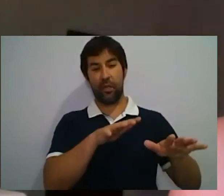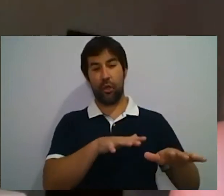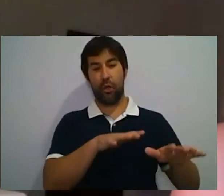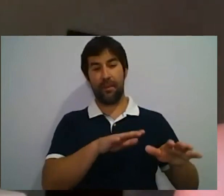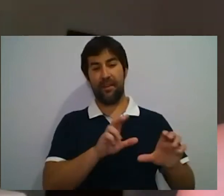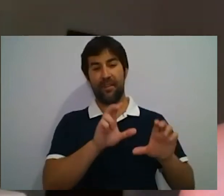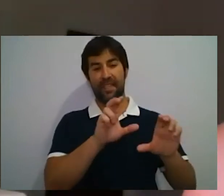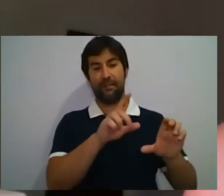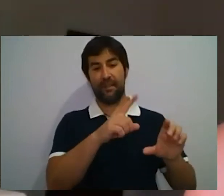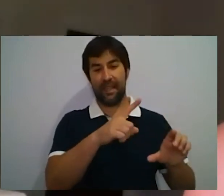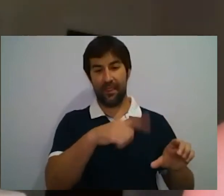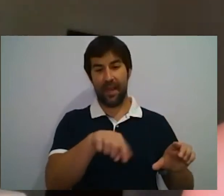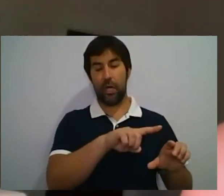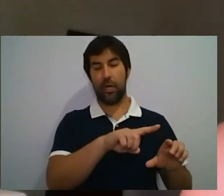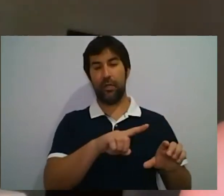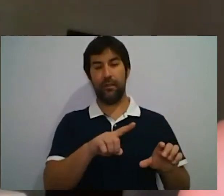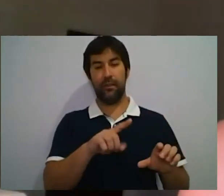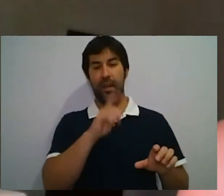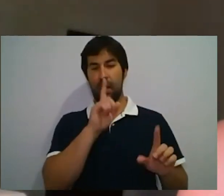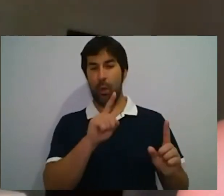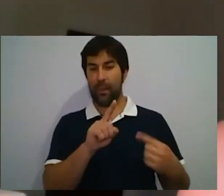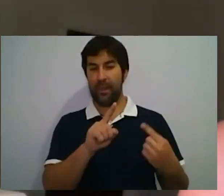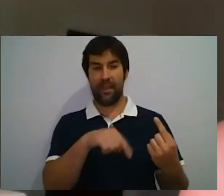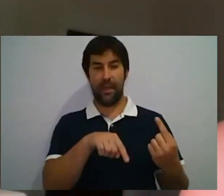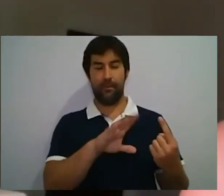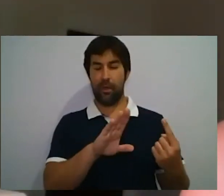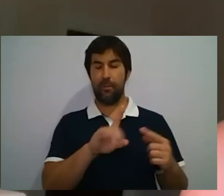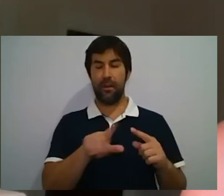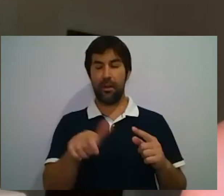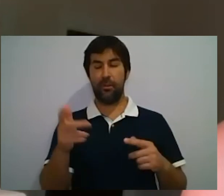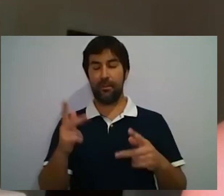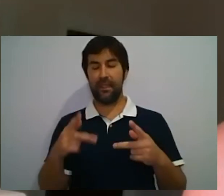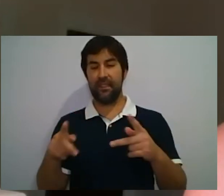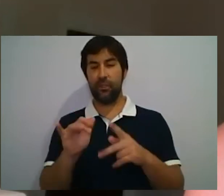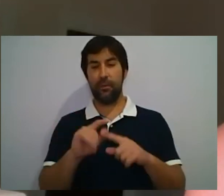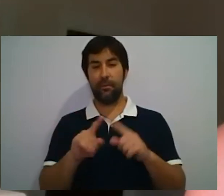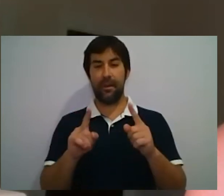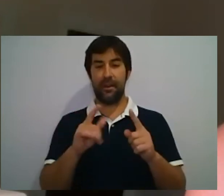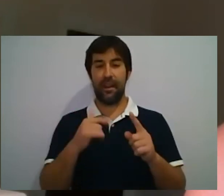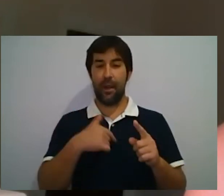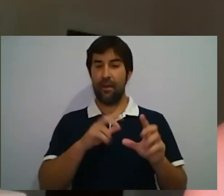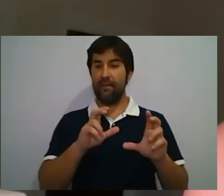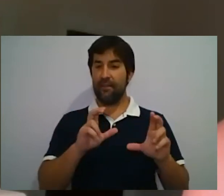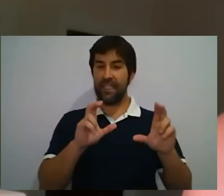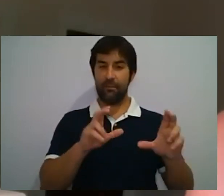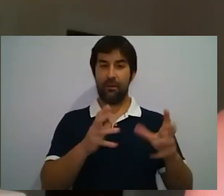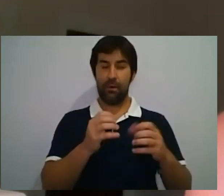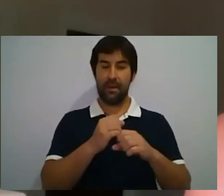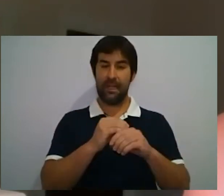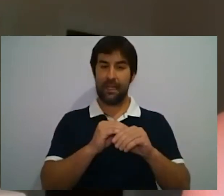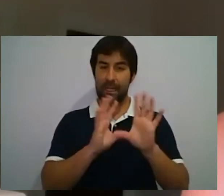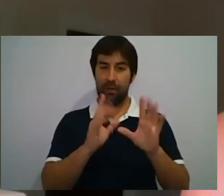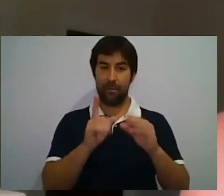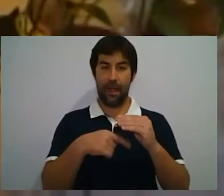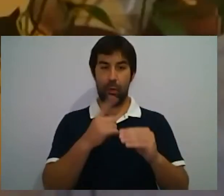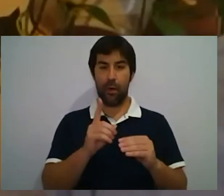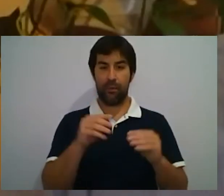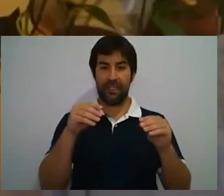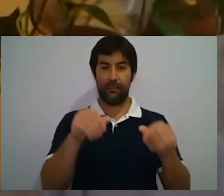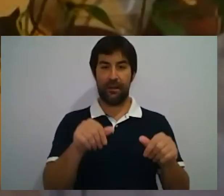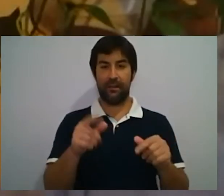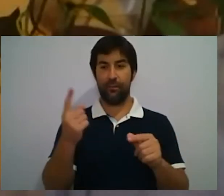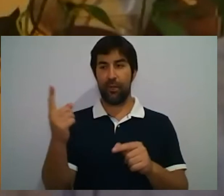be satisfied when it comes to those kind of interventions, that there's certain areas where it may not be appropriate necessarily to have, especially on our